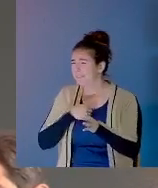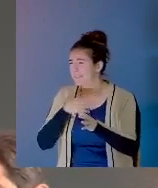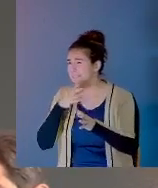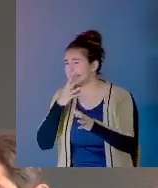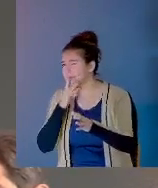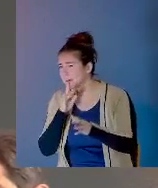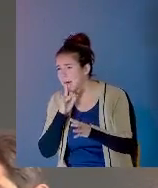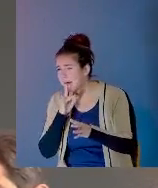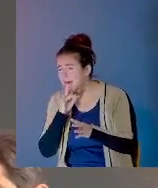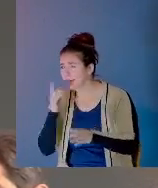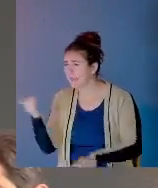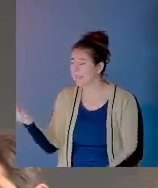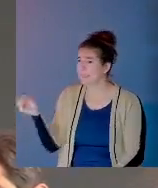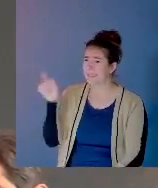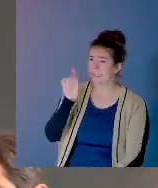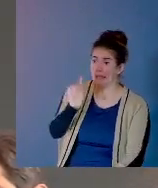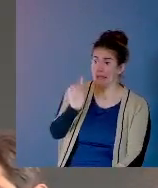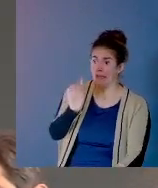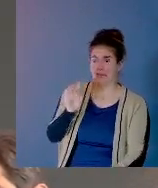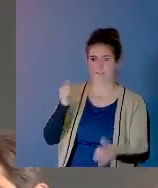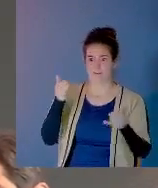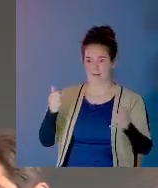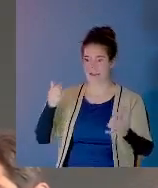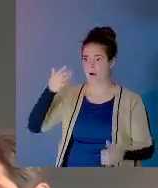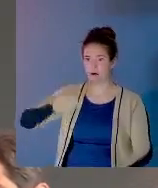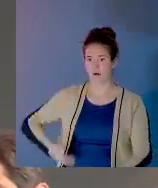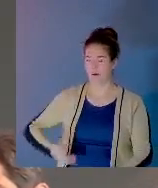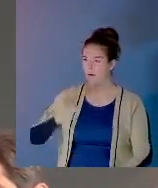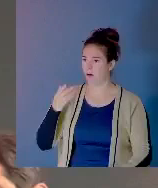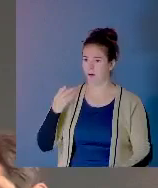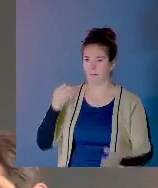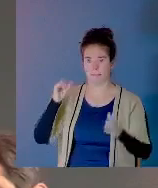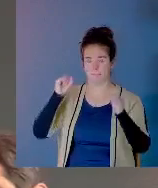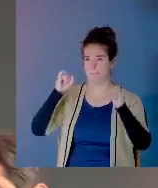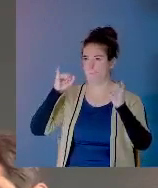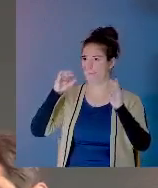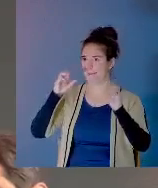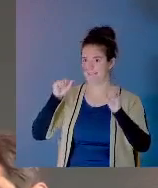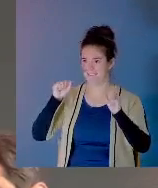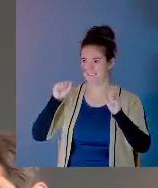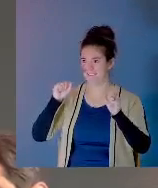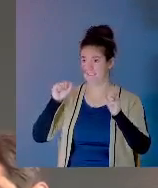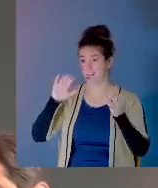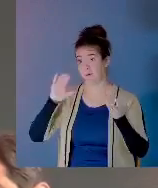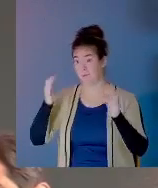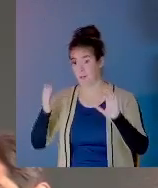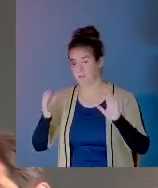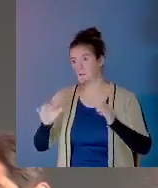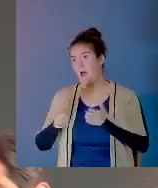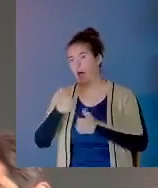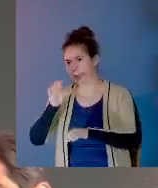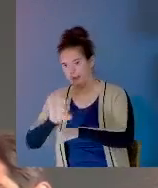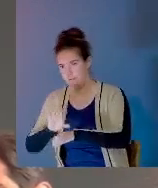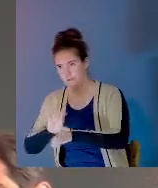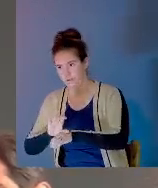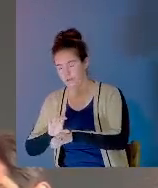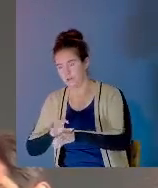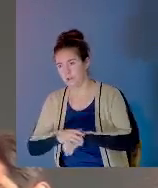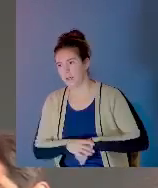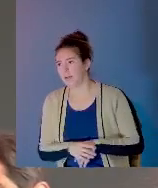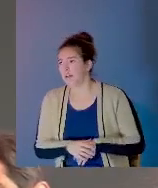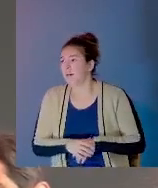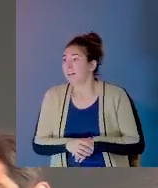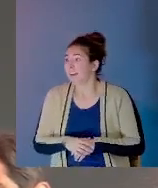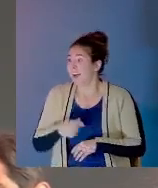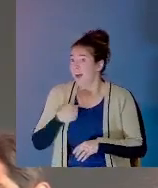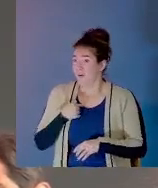now what you're seeing here is a miracle compared to people who knew me at Calvary Chapel, right? Yeah. I would always hide